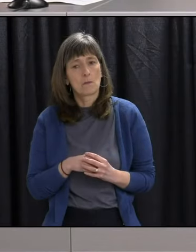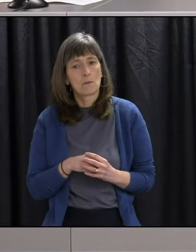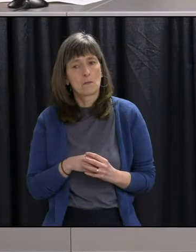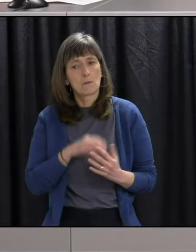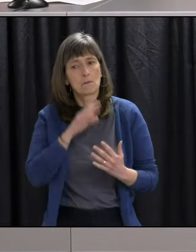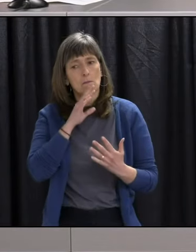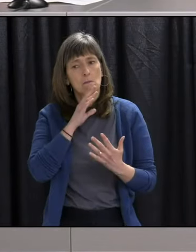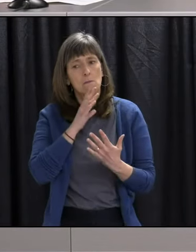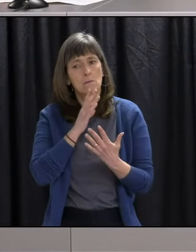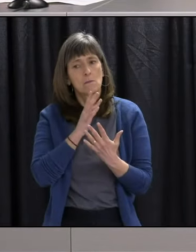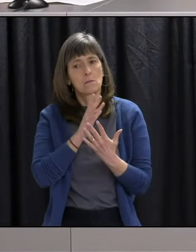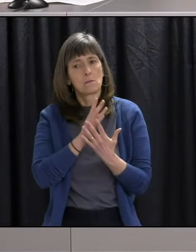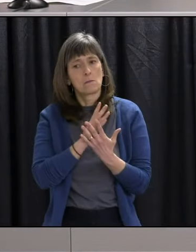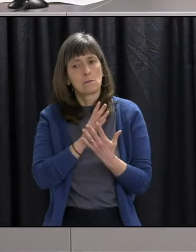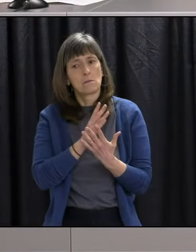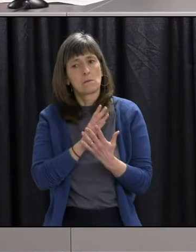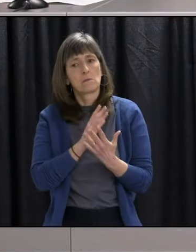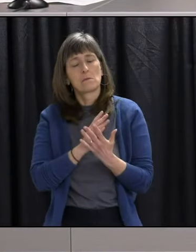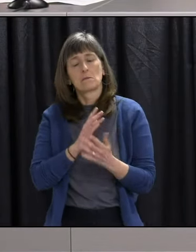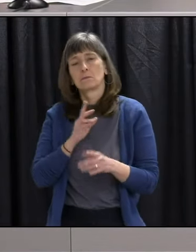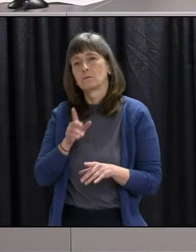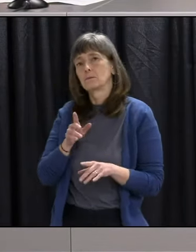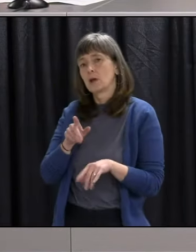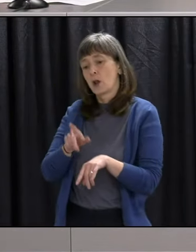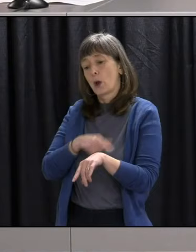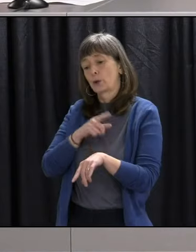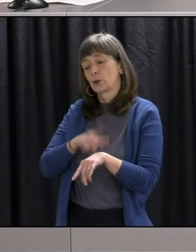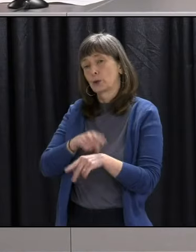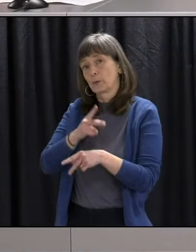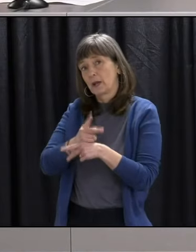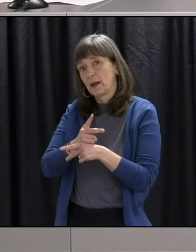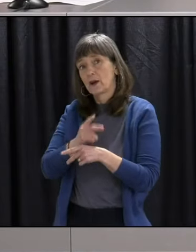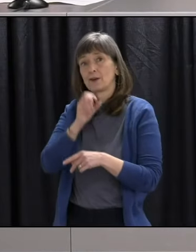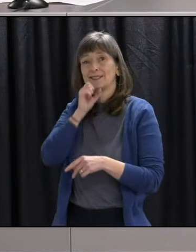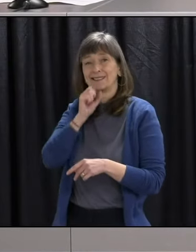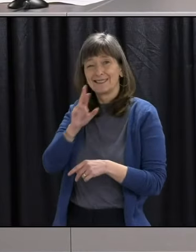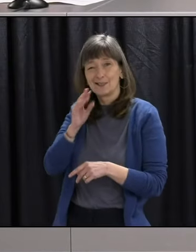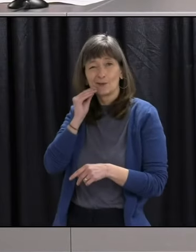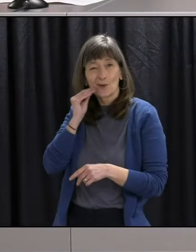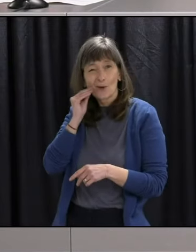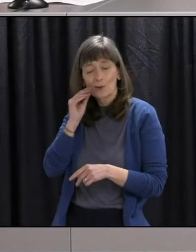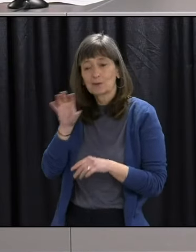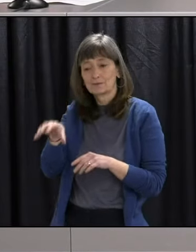about workers not moving between long-term care homes.